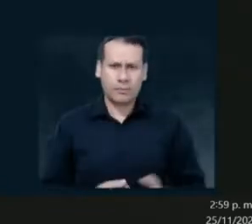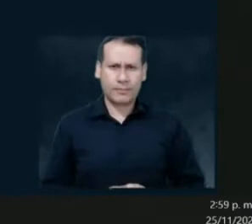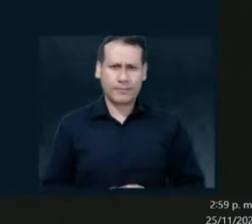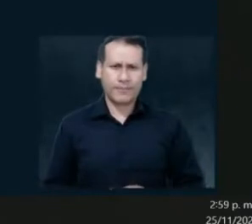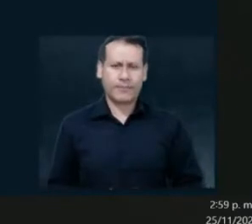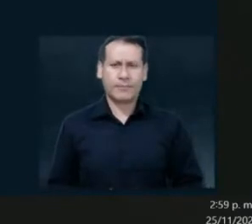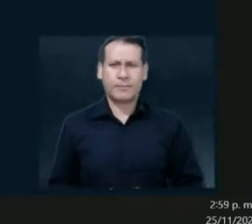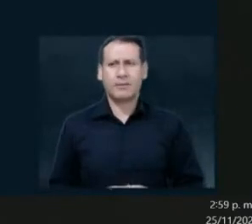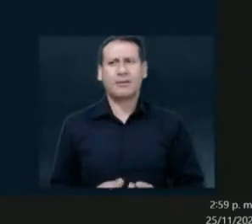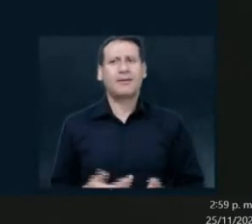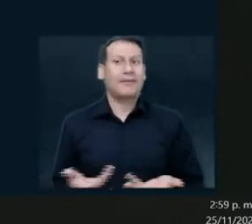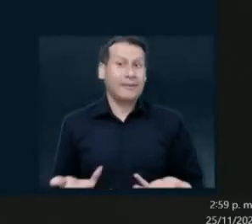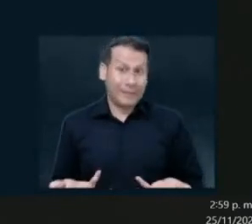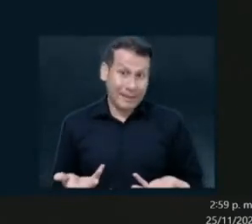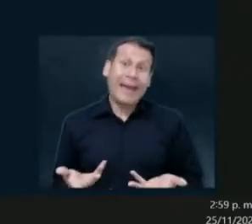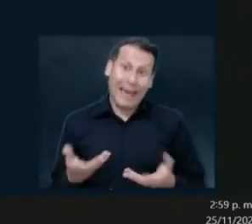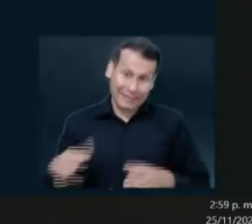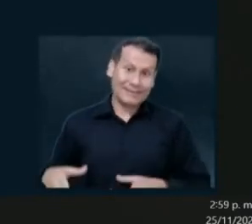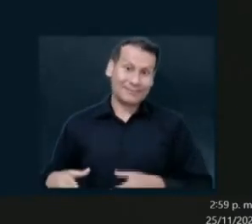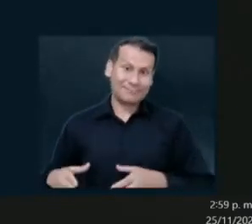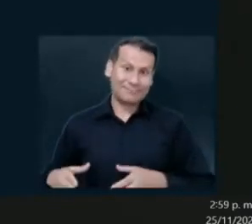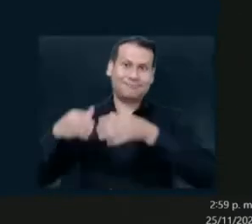they can interfere.